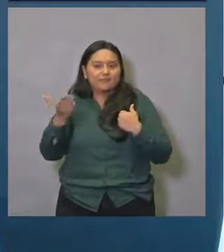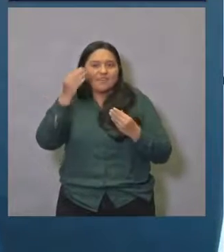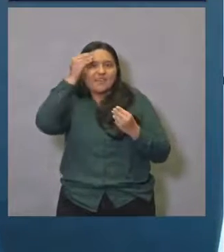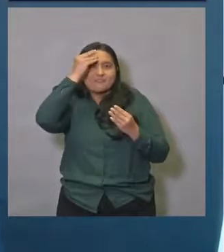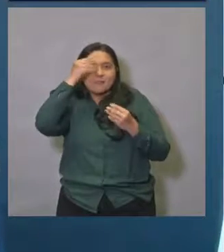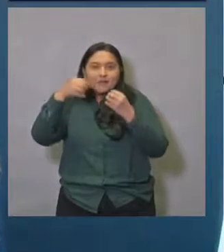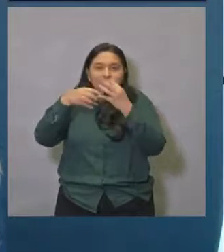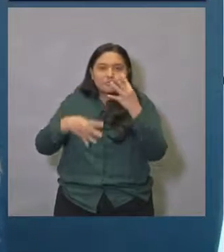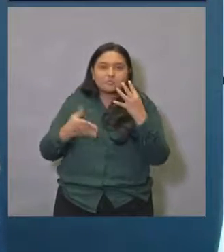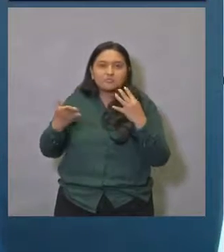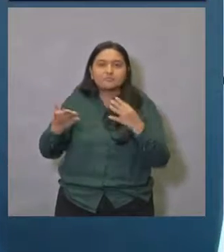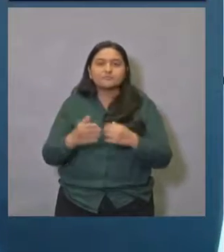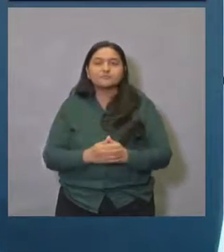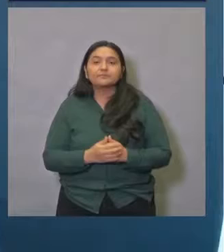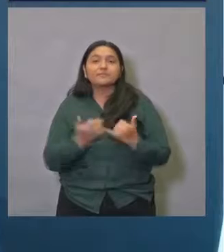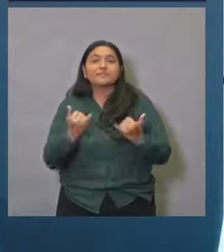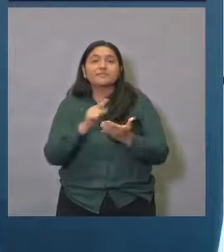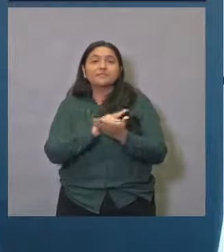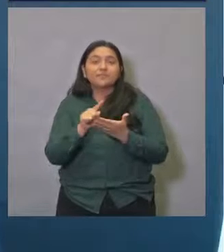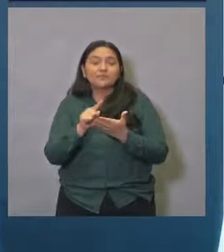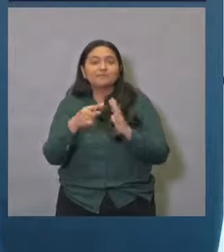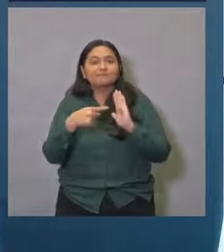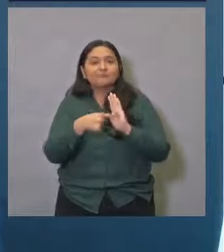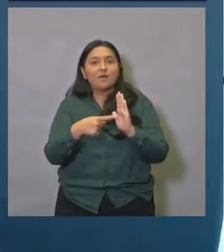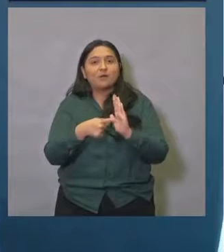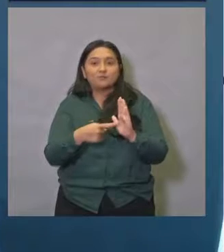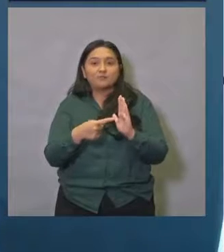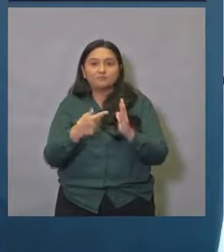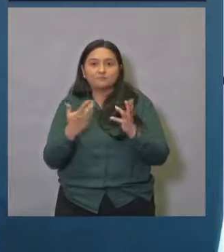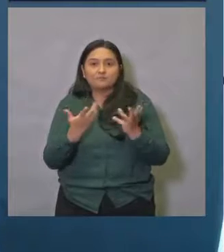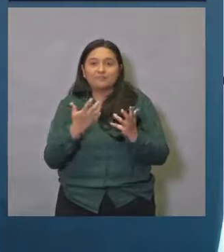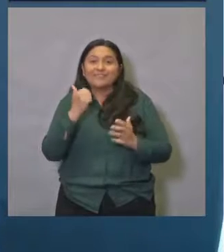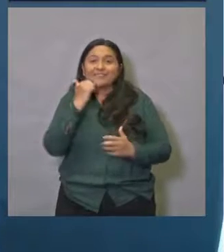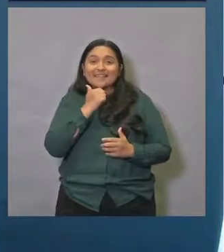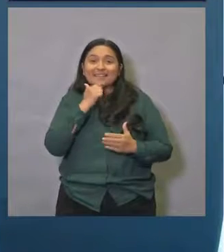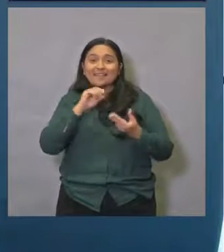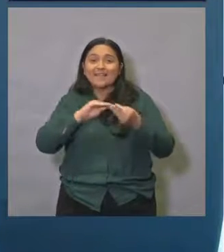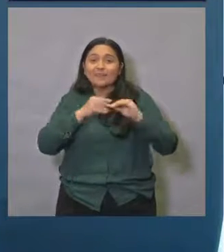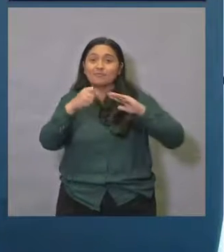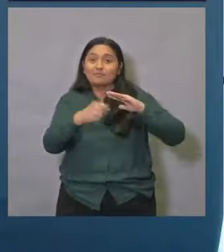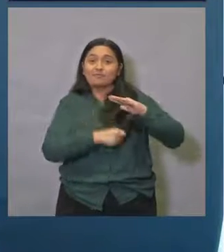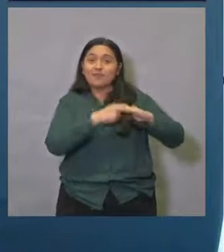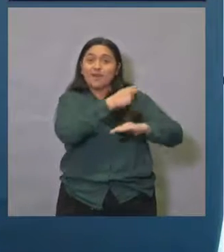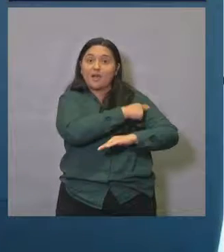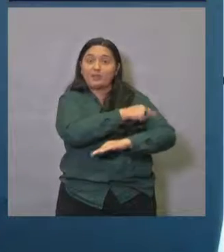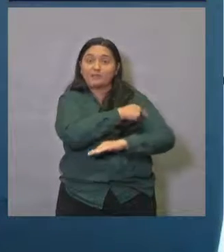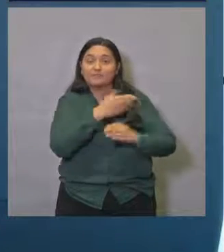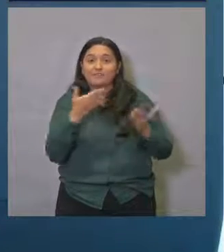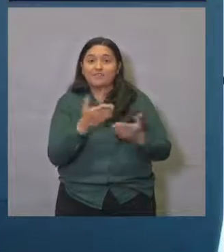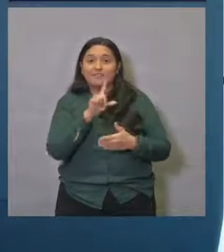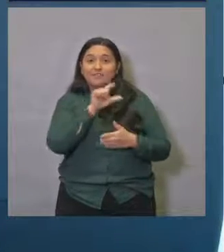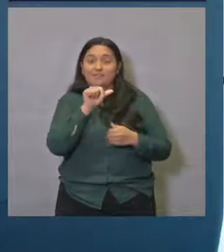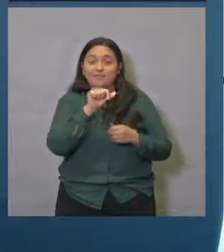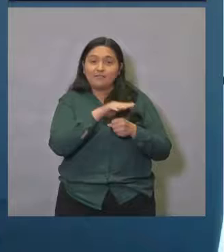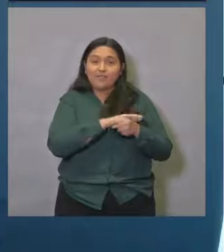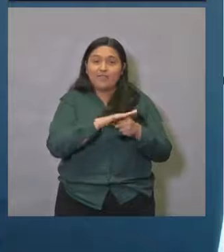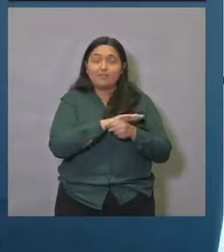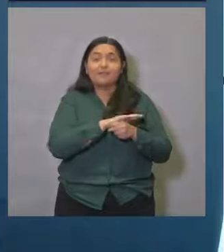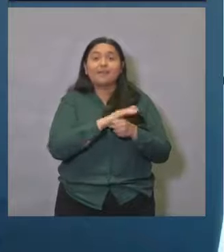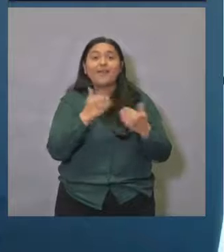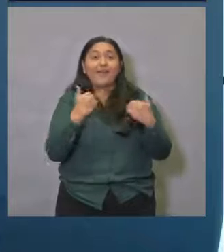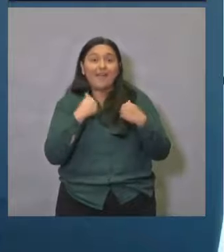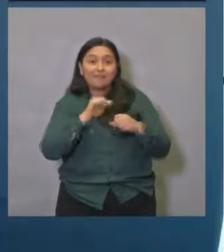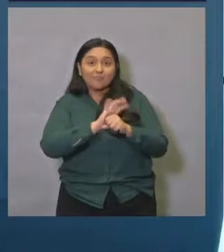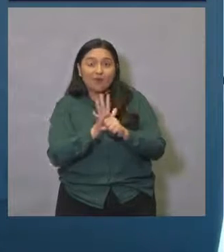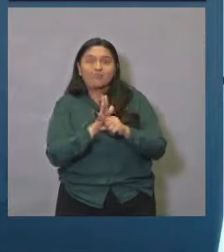model. This week, the model shows that the daily number of new hospitalized patients in Los Angeles County with COVID-19 still does continue